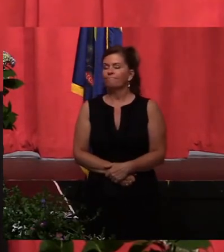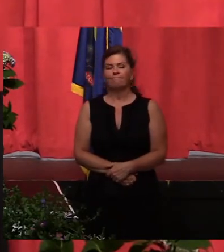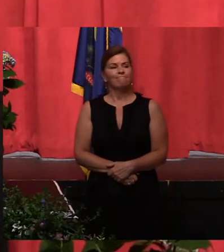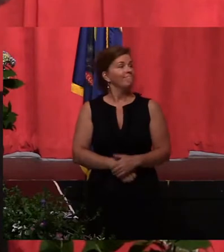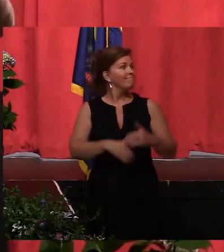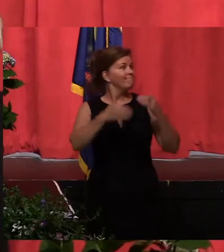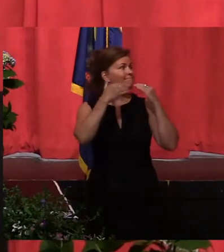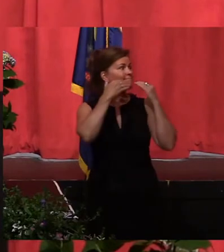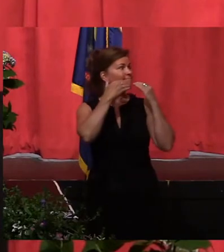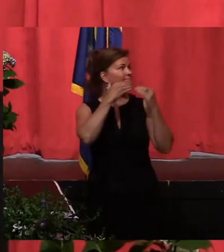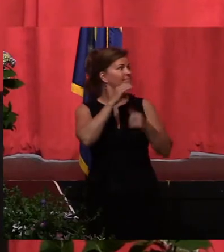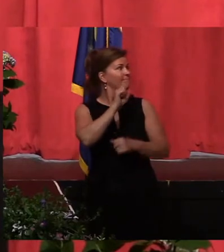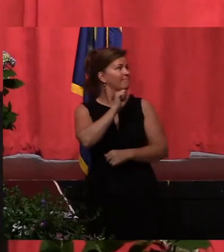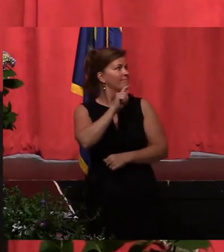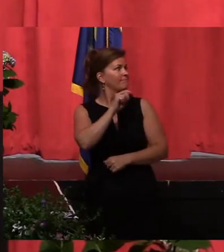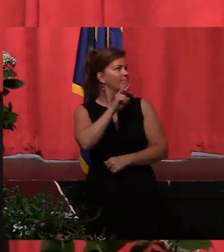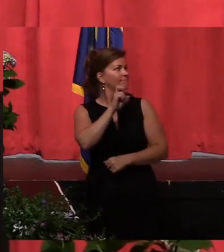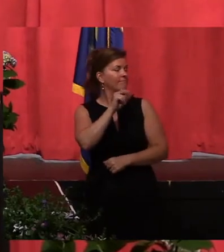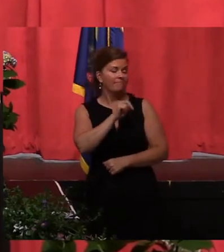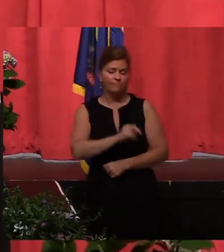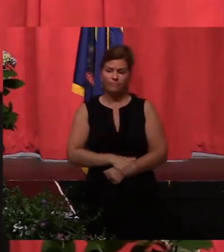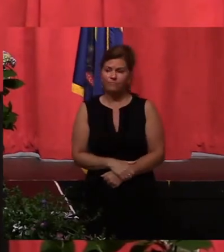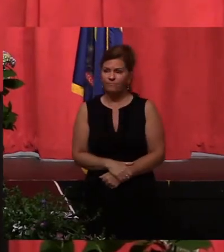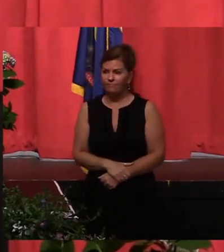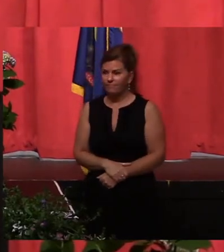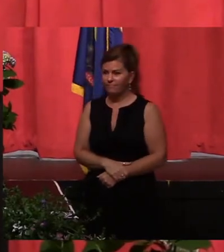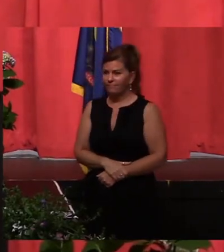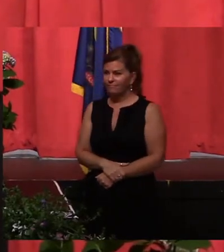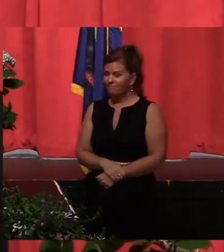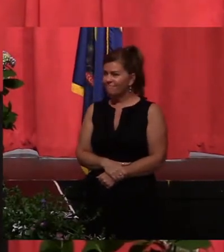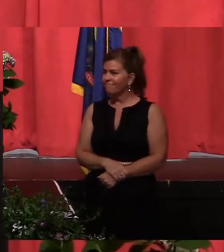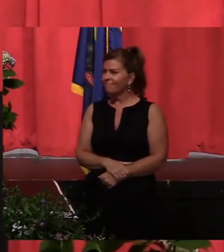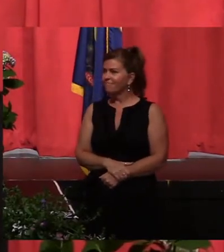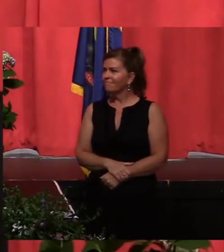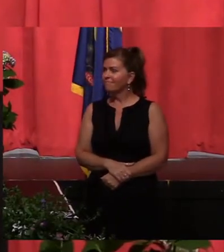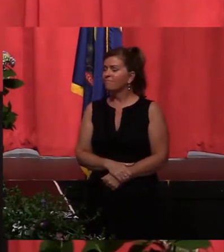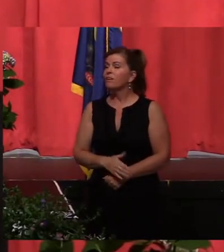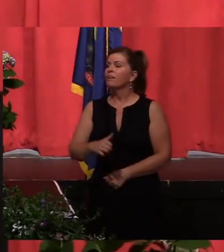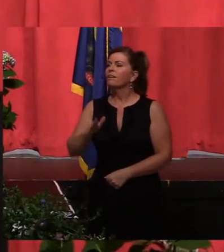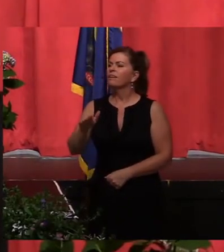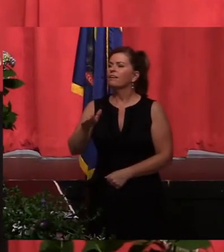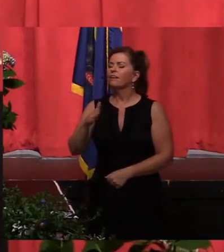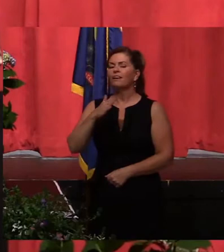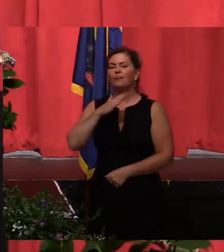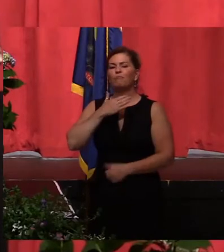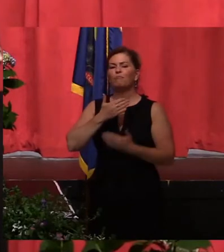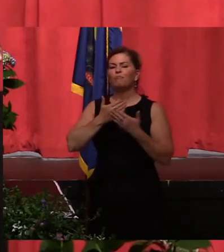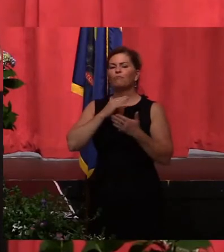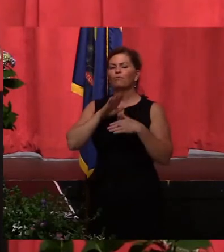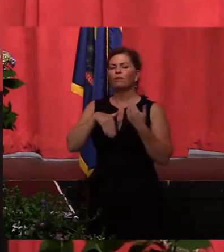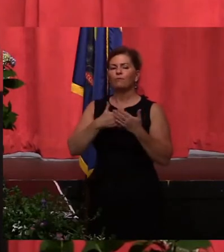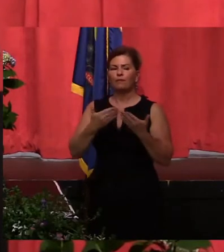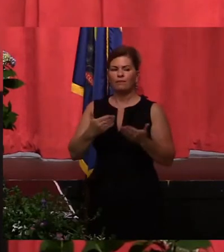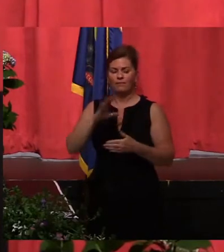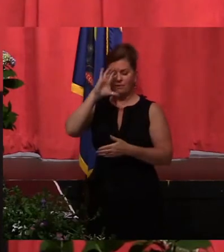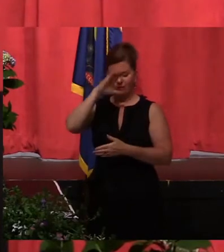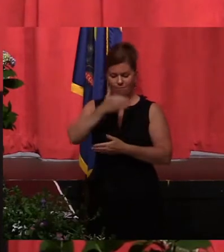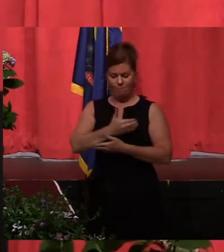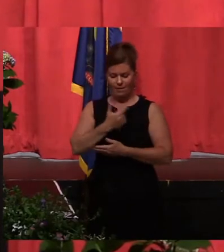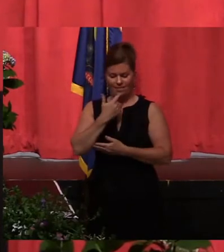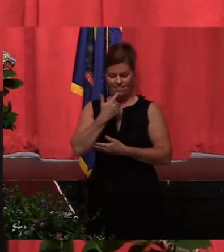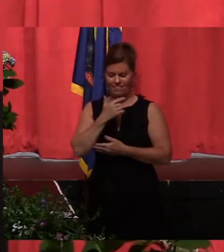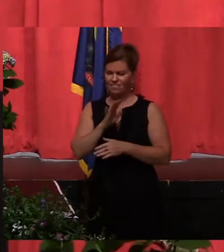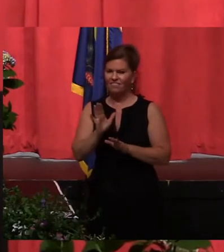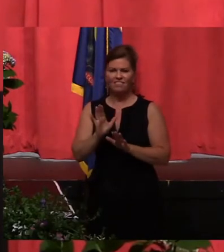Thanks, Stephen. Before I came here this evening, my son told me, "Nobody wants to